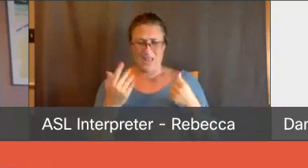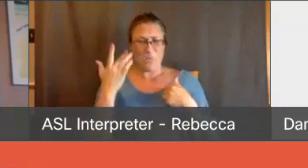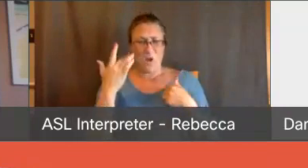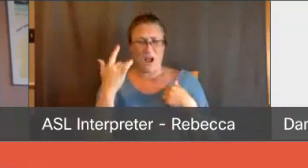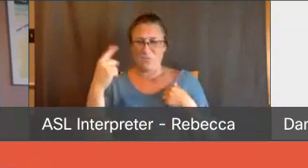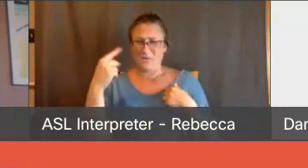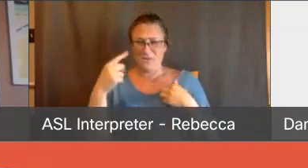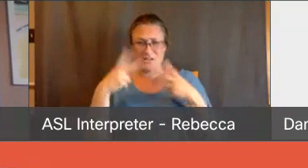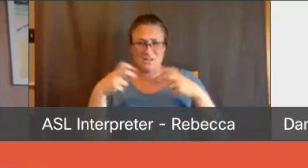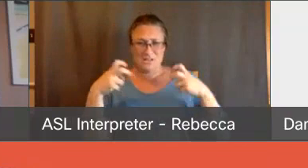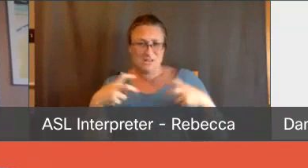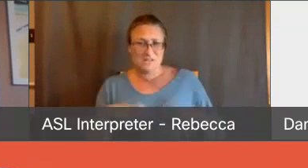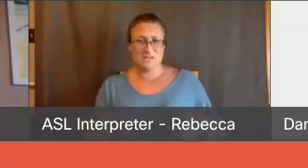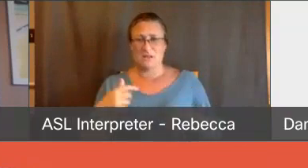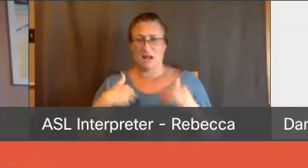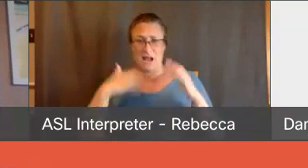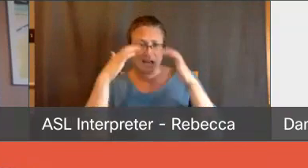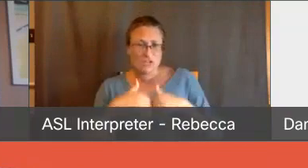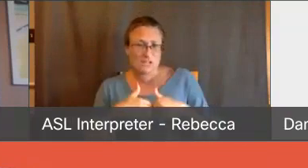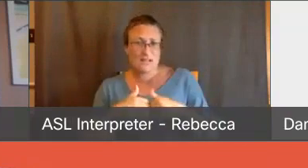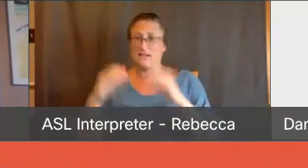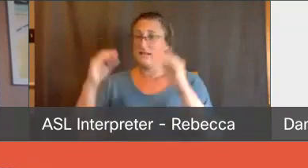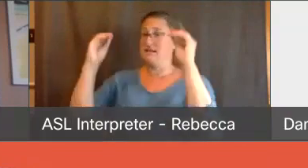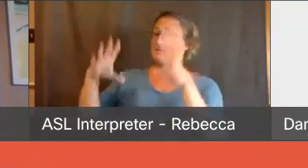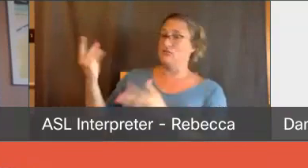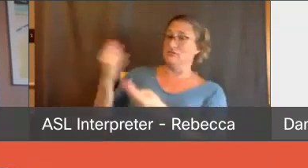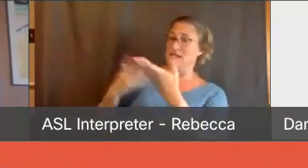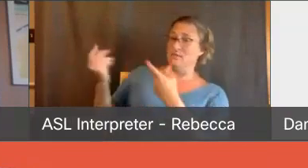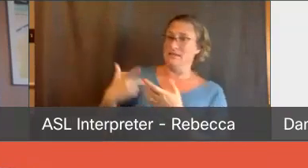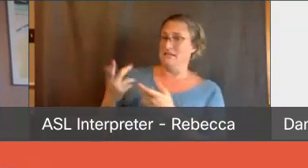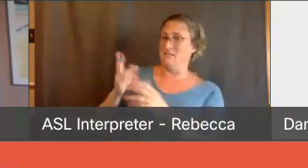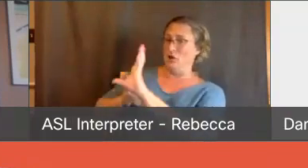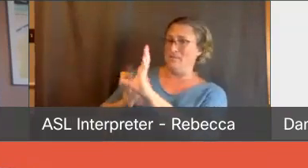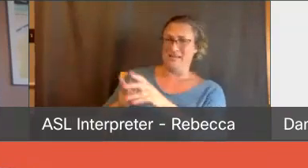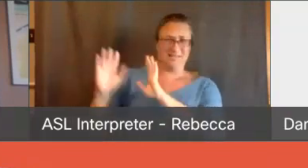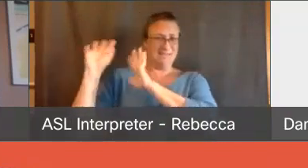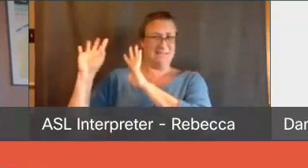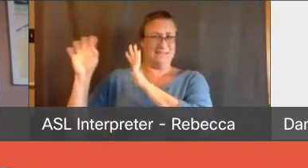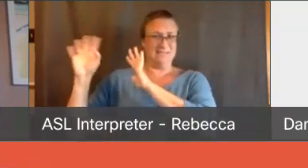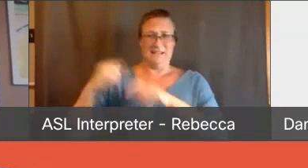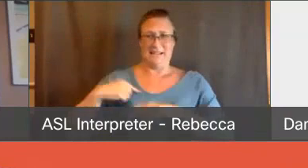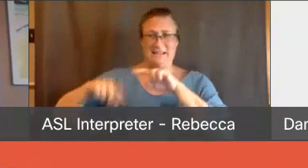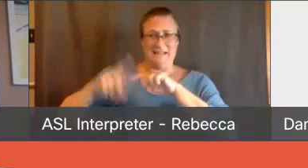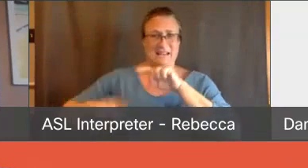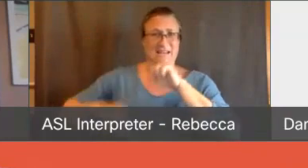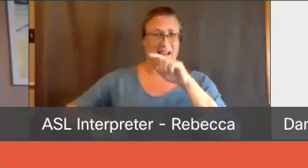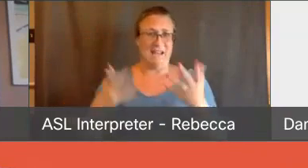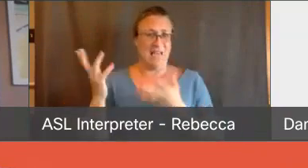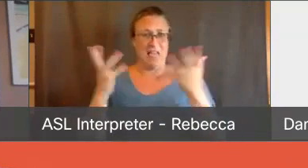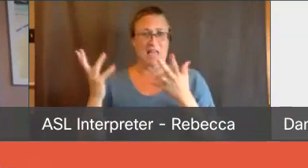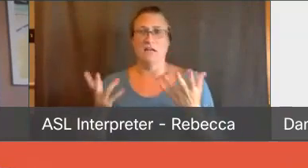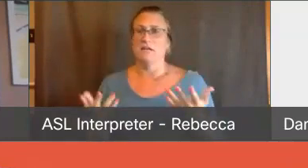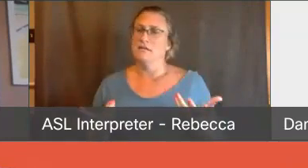and teachers are telling me to participate, but I feel like I can't because it feels like I threaten my survival if I do something, right?